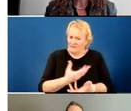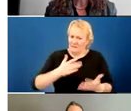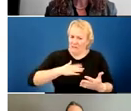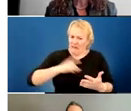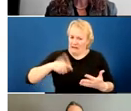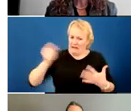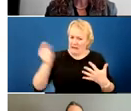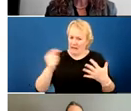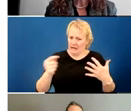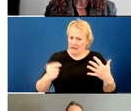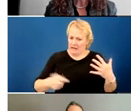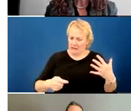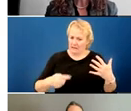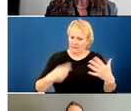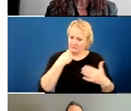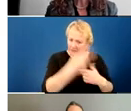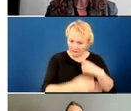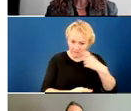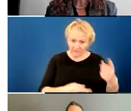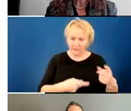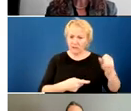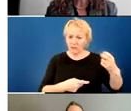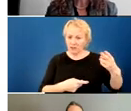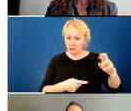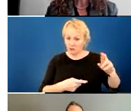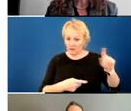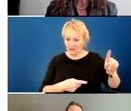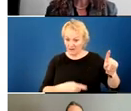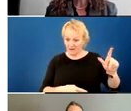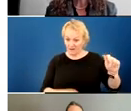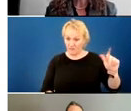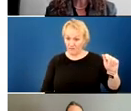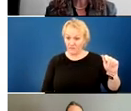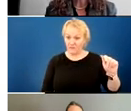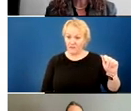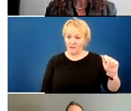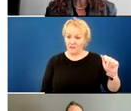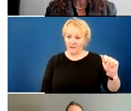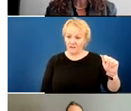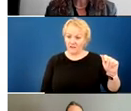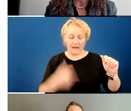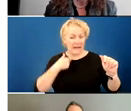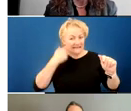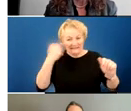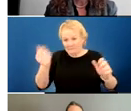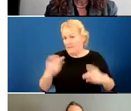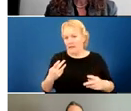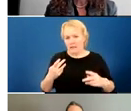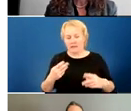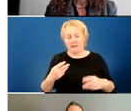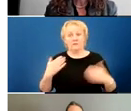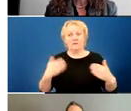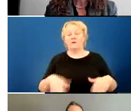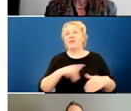needed. You know, the shelters in Louisiana, you know, when I just got back, they